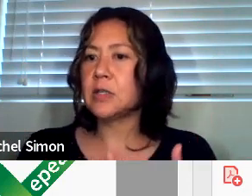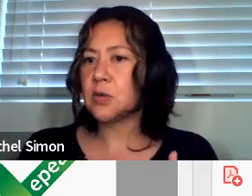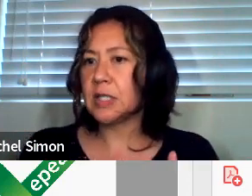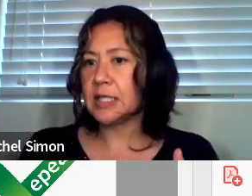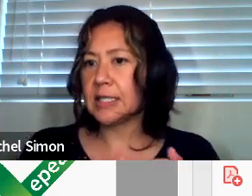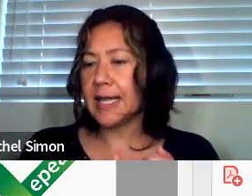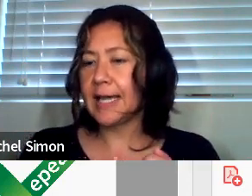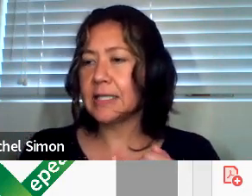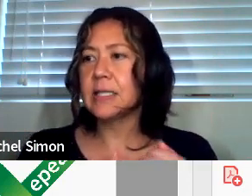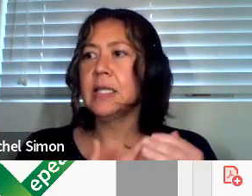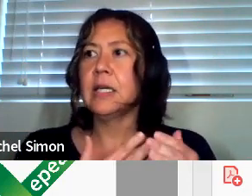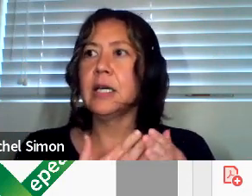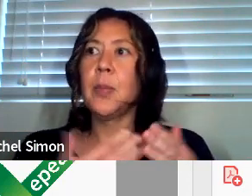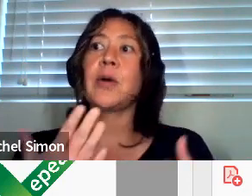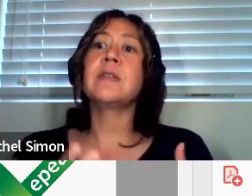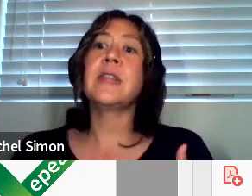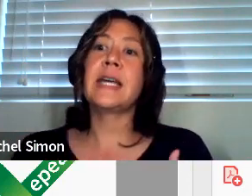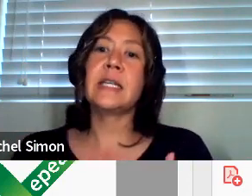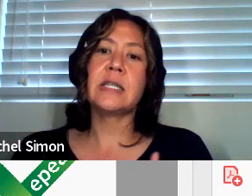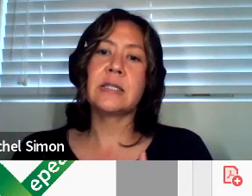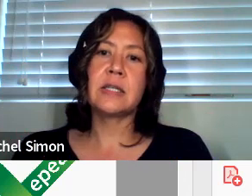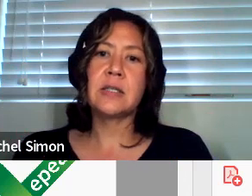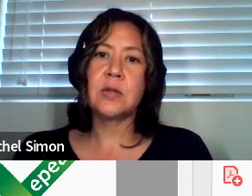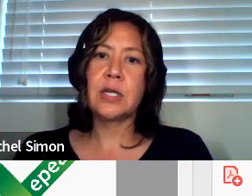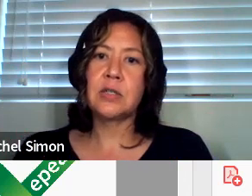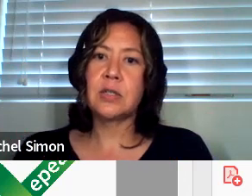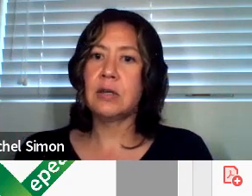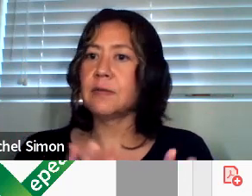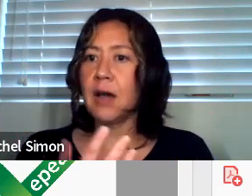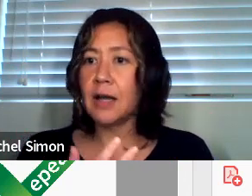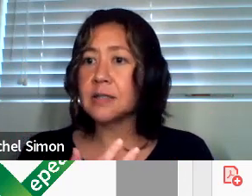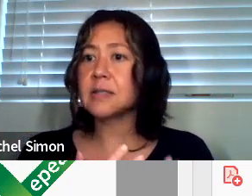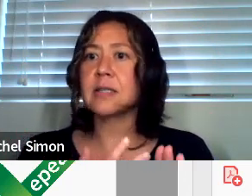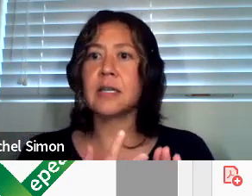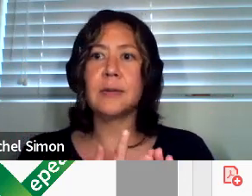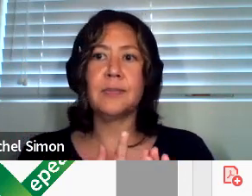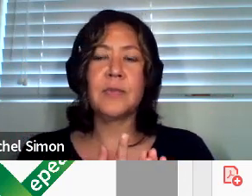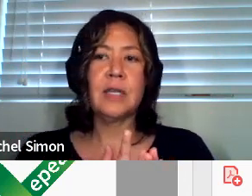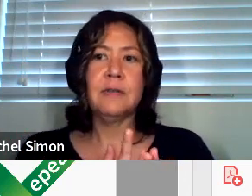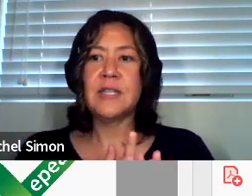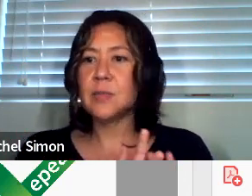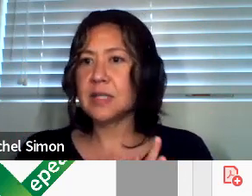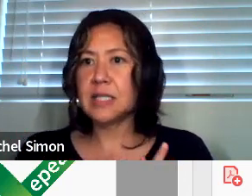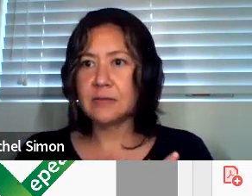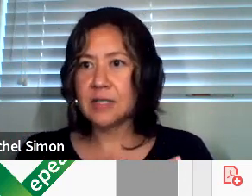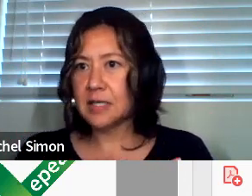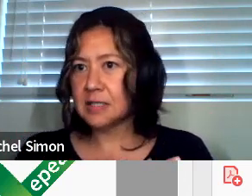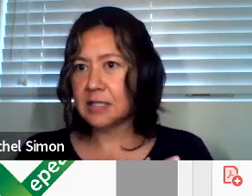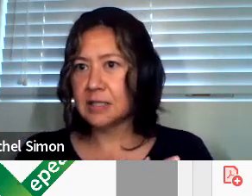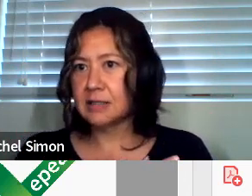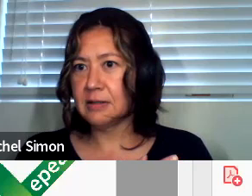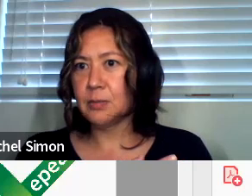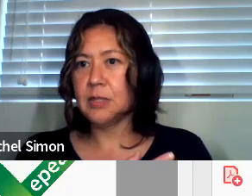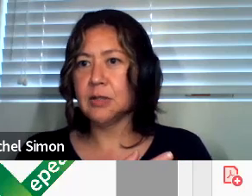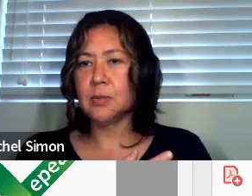the industry is at, part of that is the consideration of cost, feasibility of